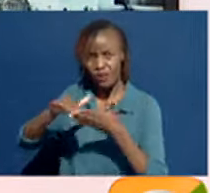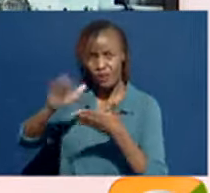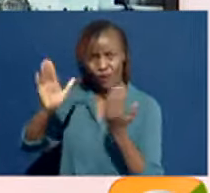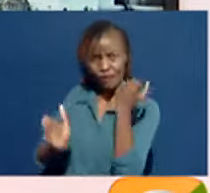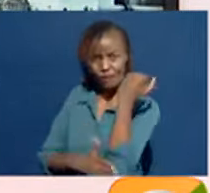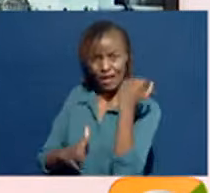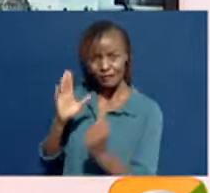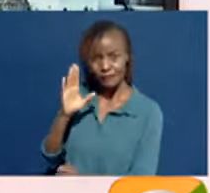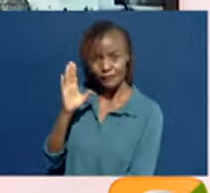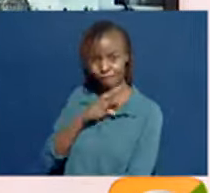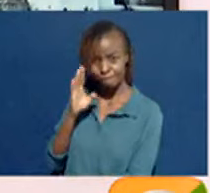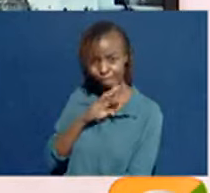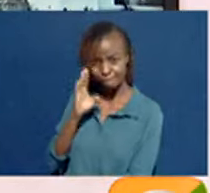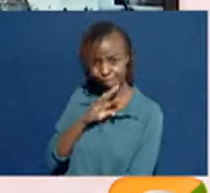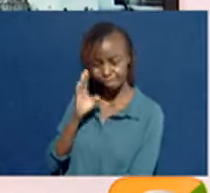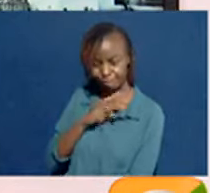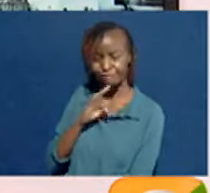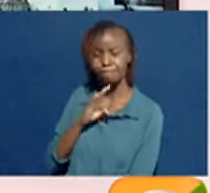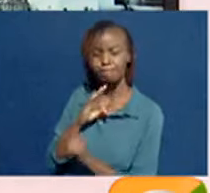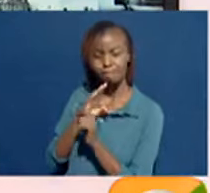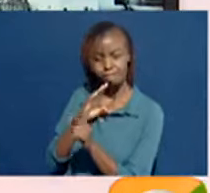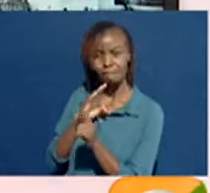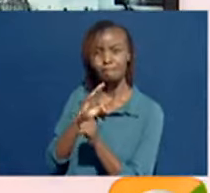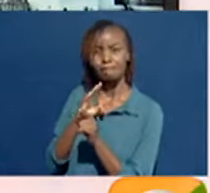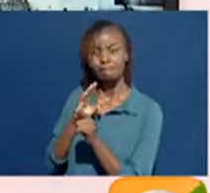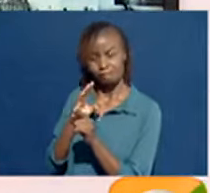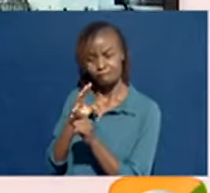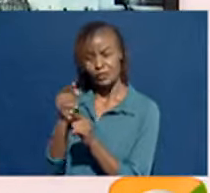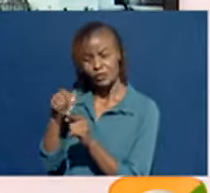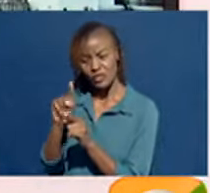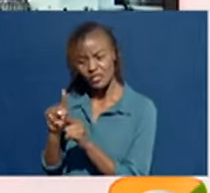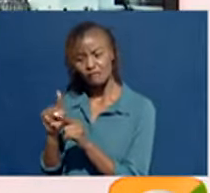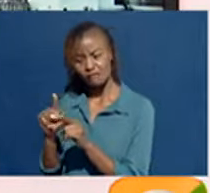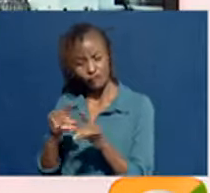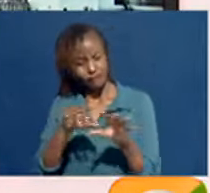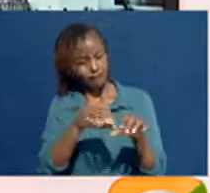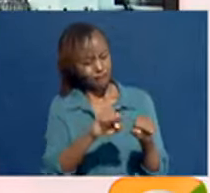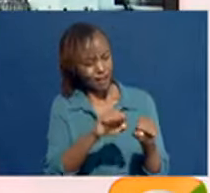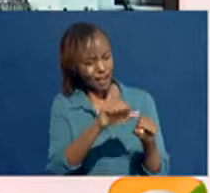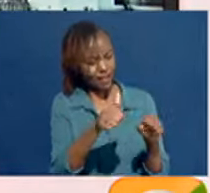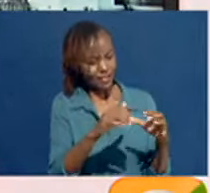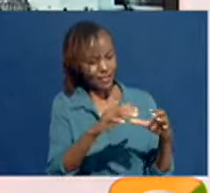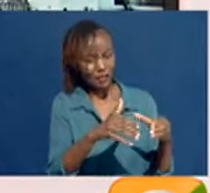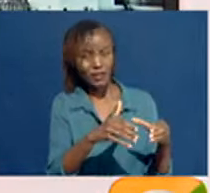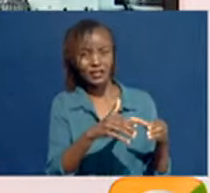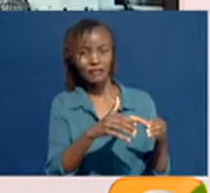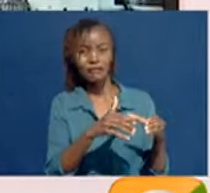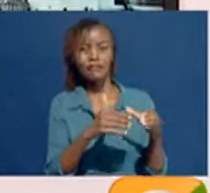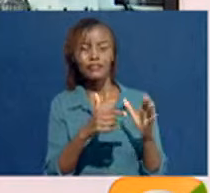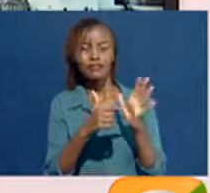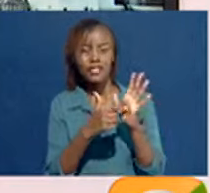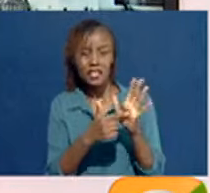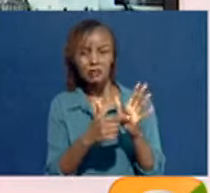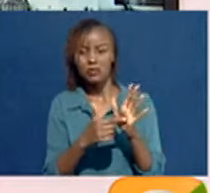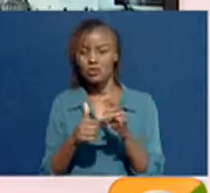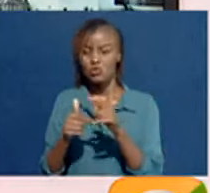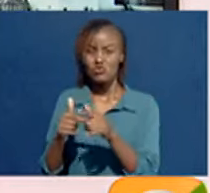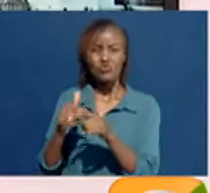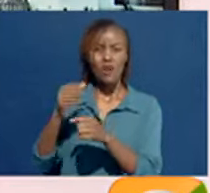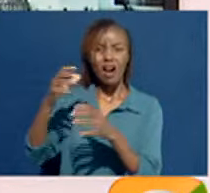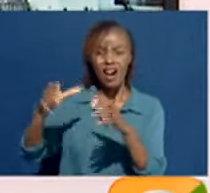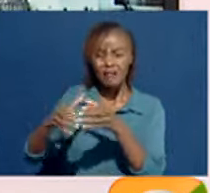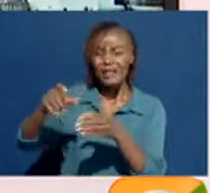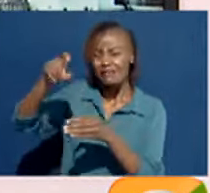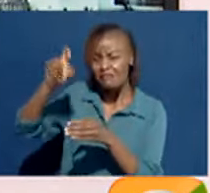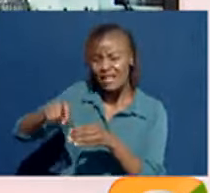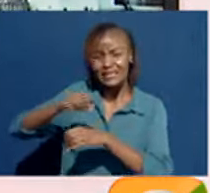or another country or another company that is doing work to clean the environment. So let's say you cannot avoid polluting where you are.